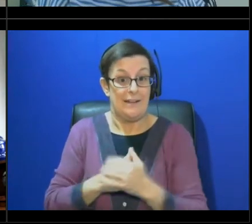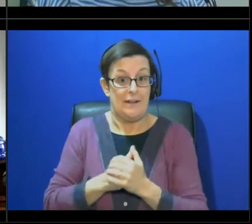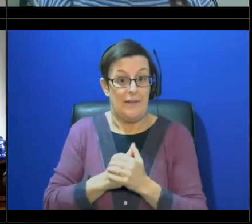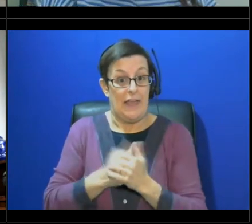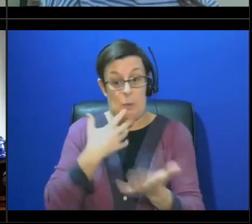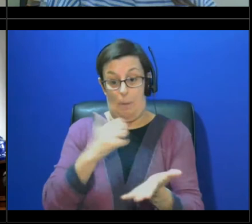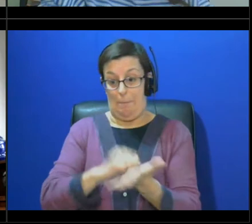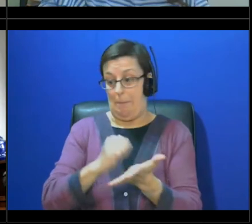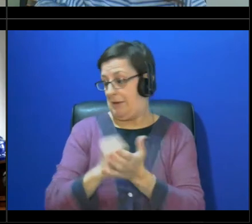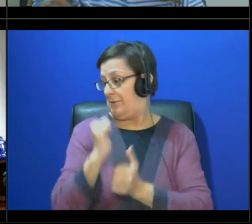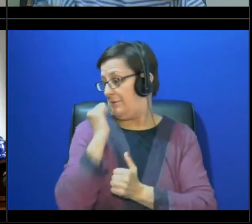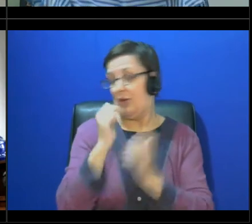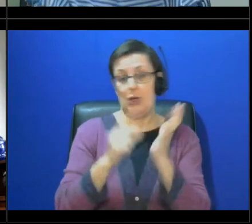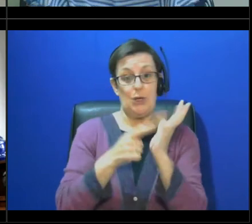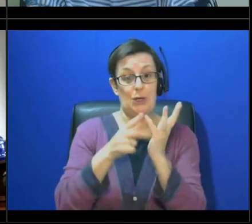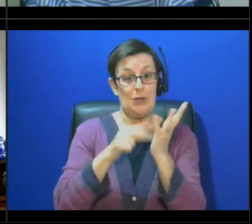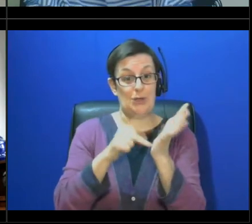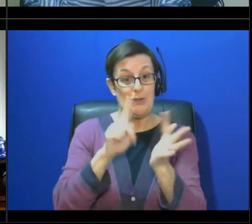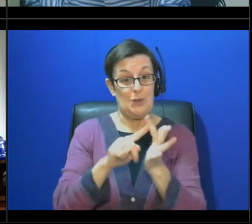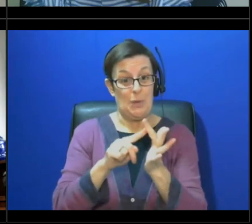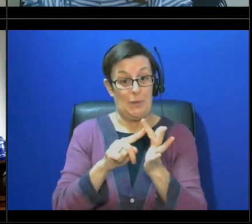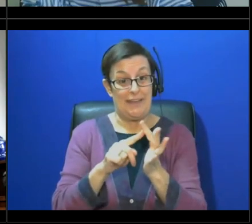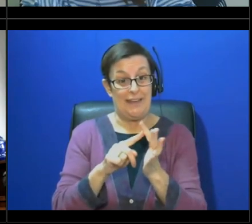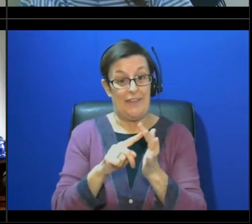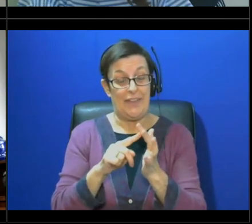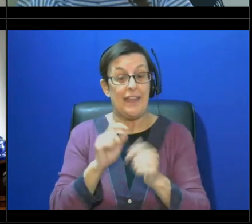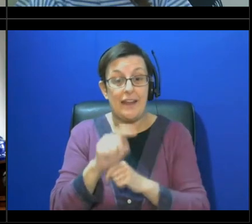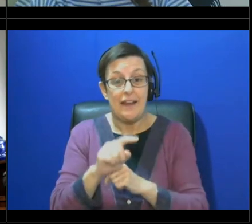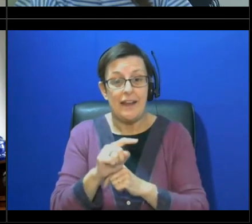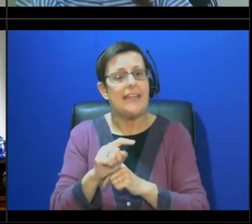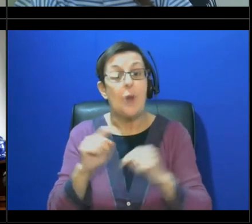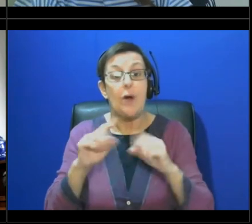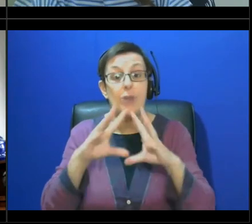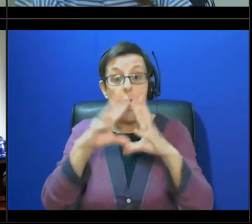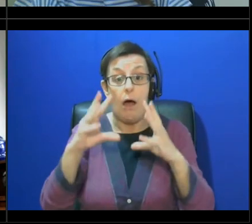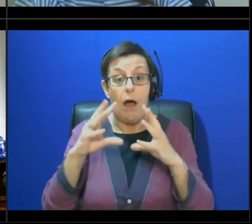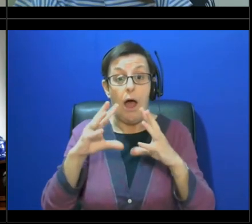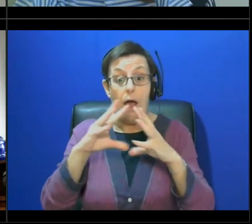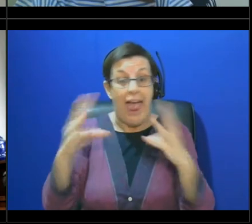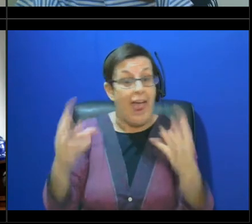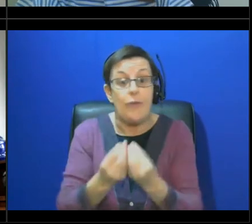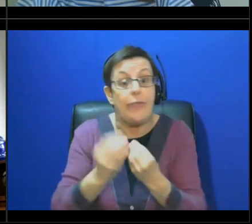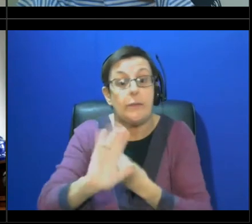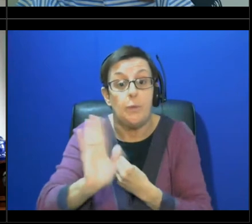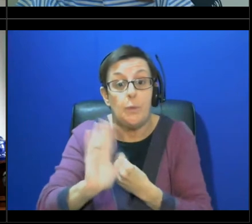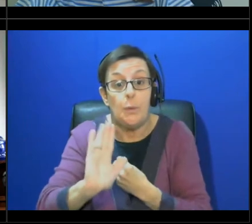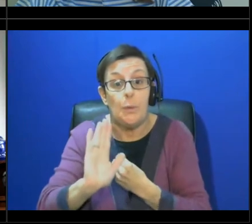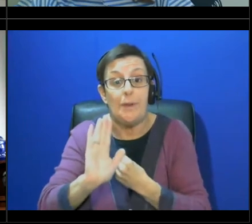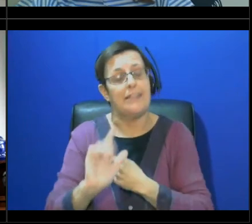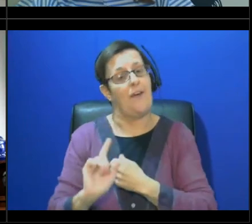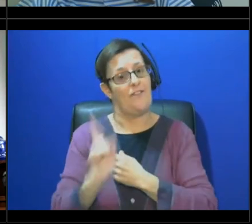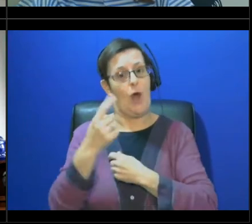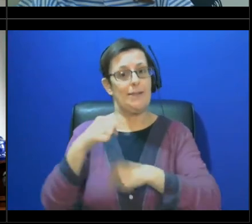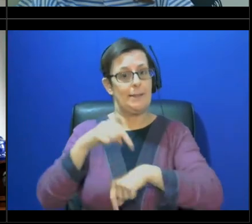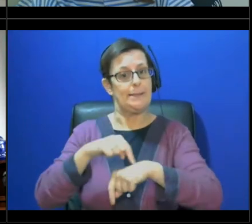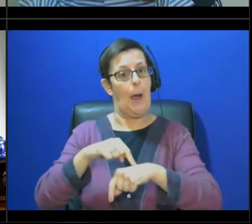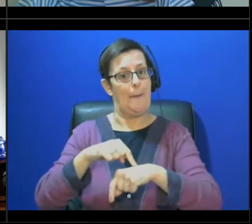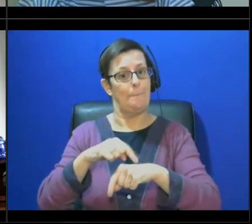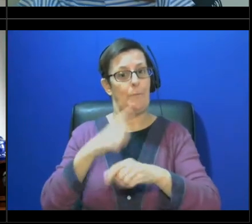it. But we know that it's not intended to be an exhaustive list, because, you know, it's the first